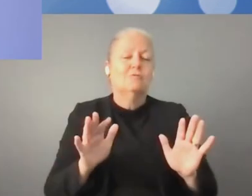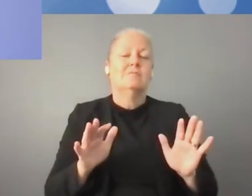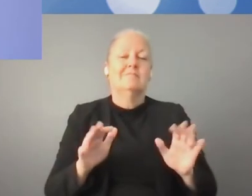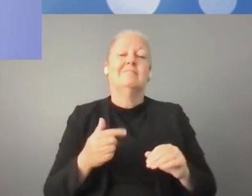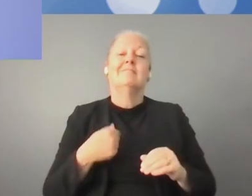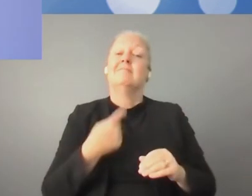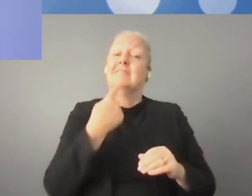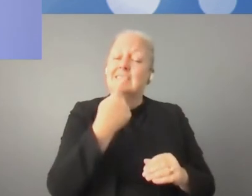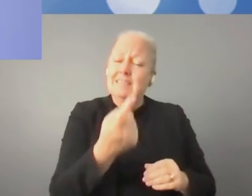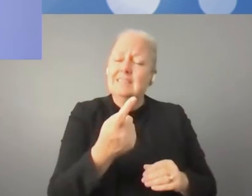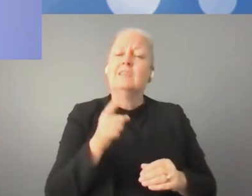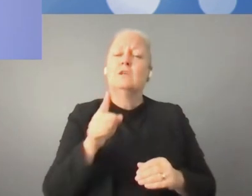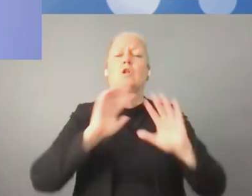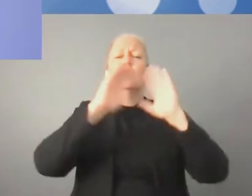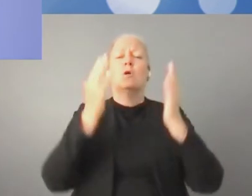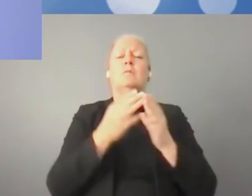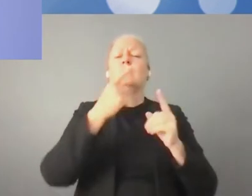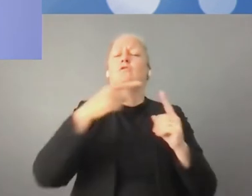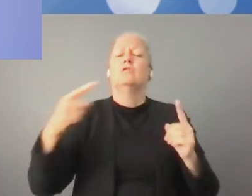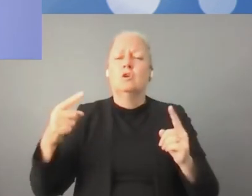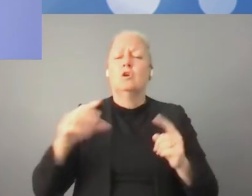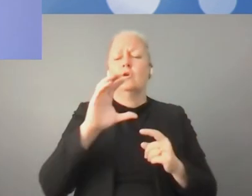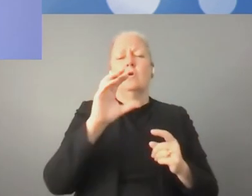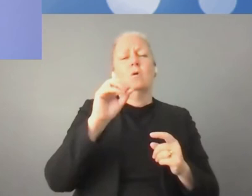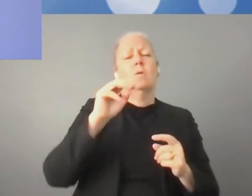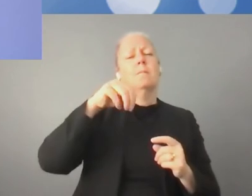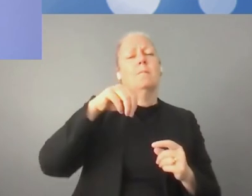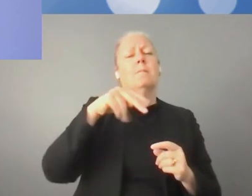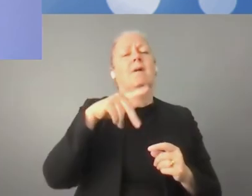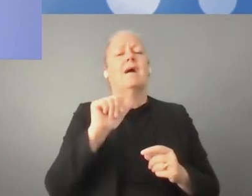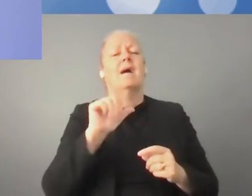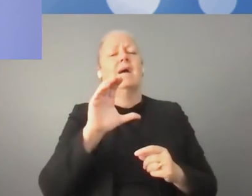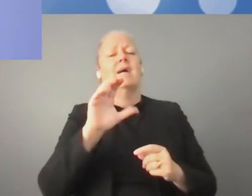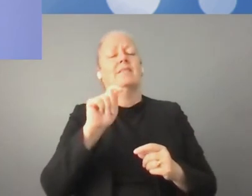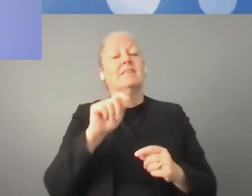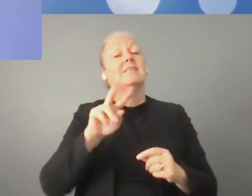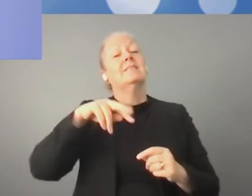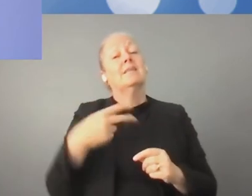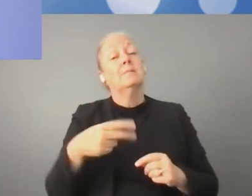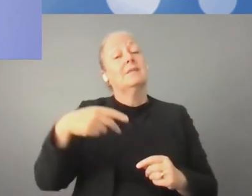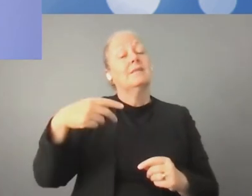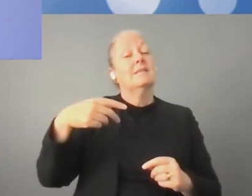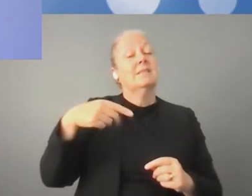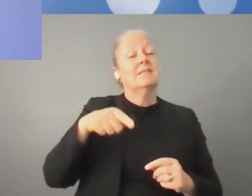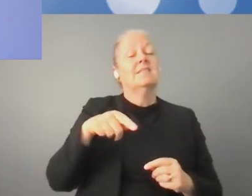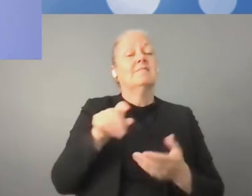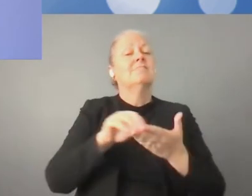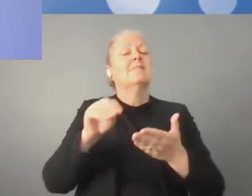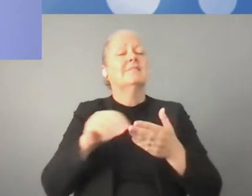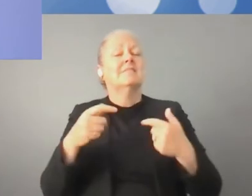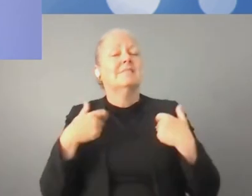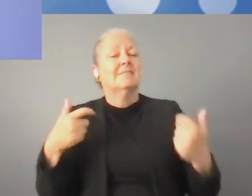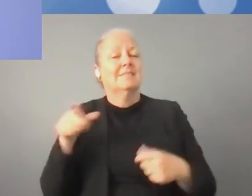about the global digital compact that the secretary general proposes to conclude in the year 2023